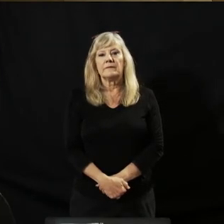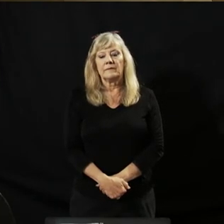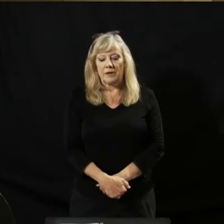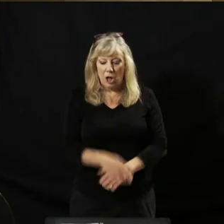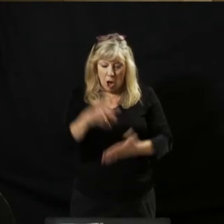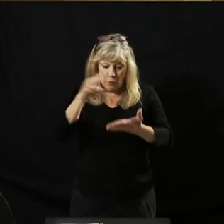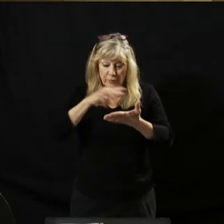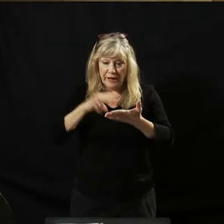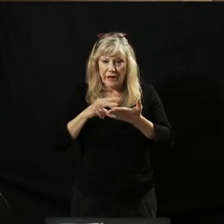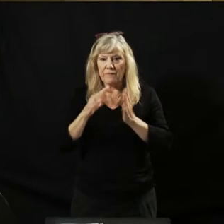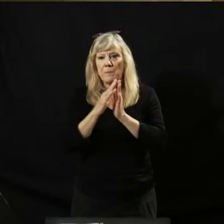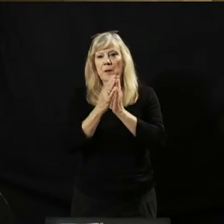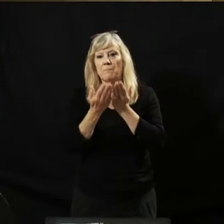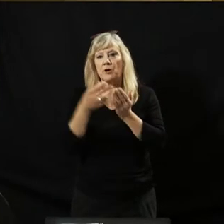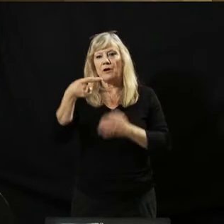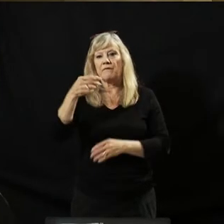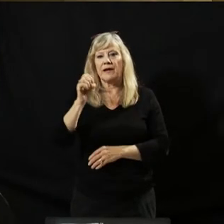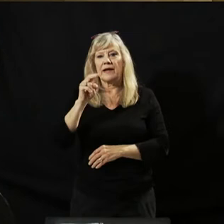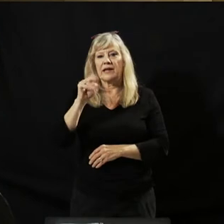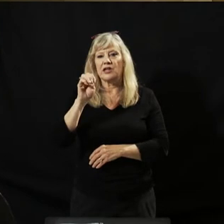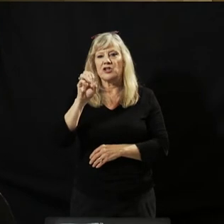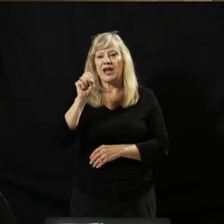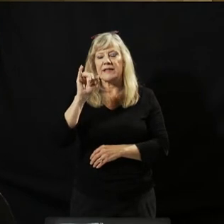A reading from the book of Genesis.